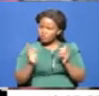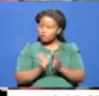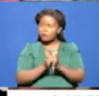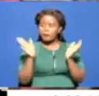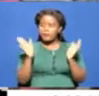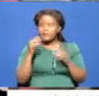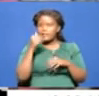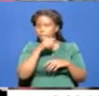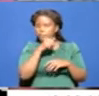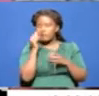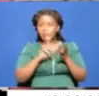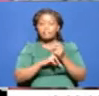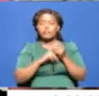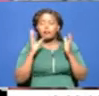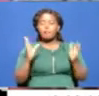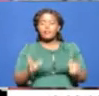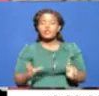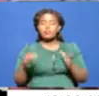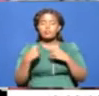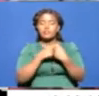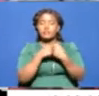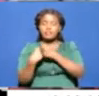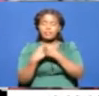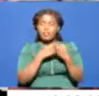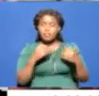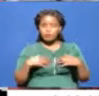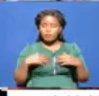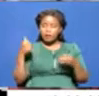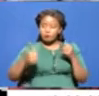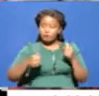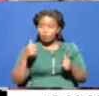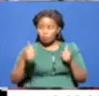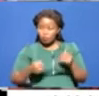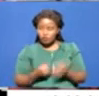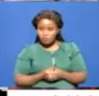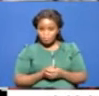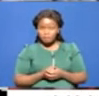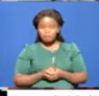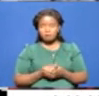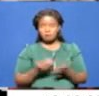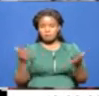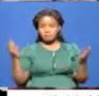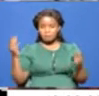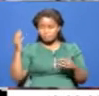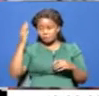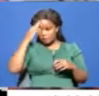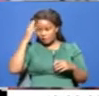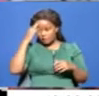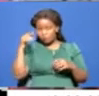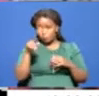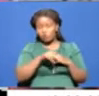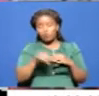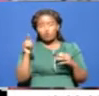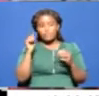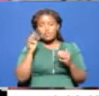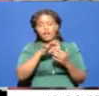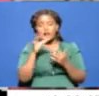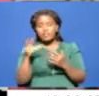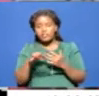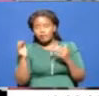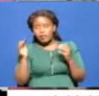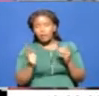partnerships. The challenges we've had is that by the time you identify a private